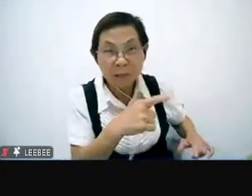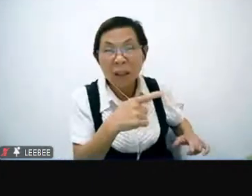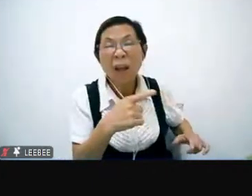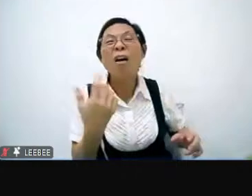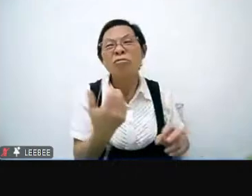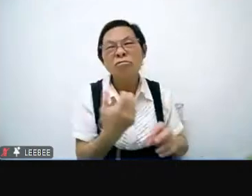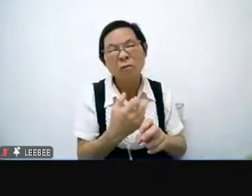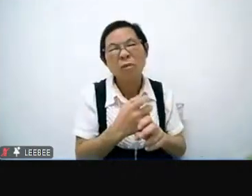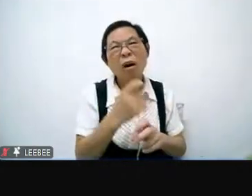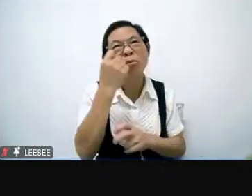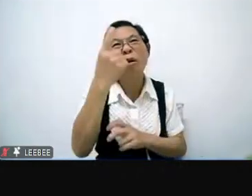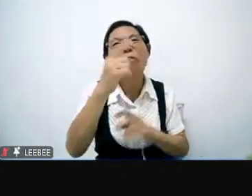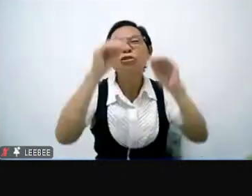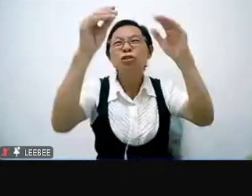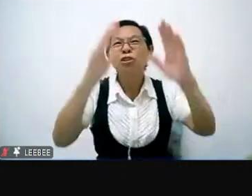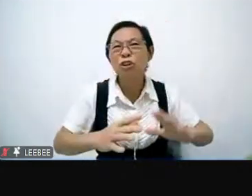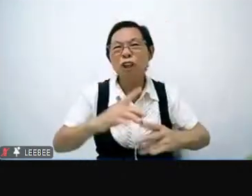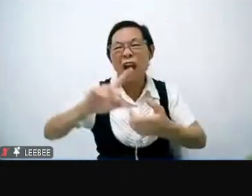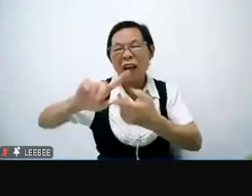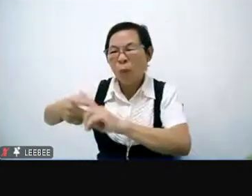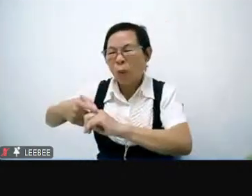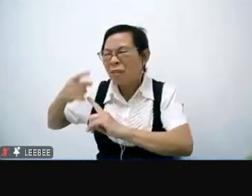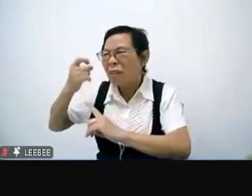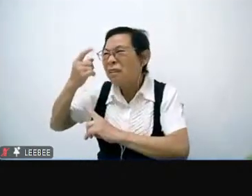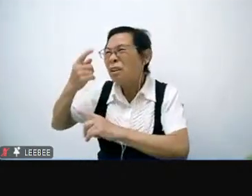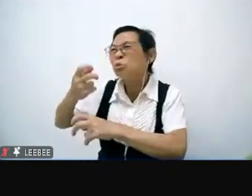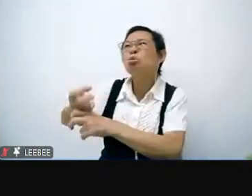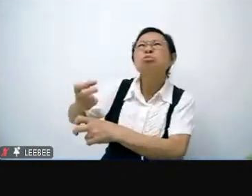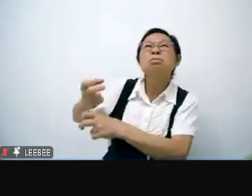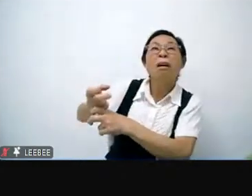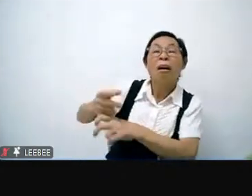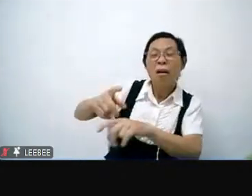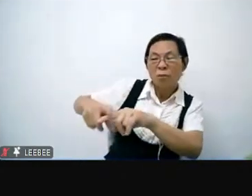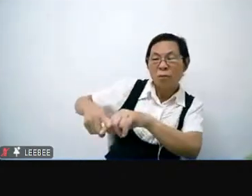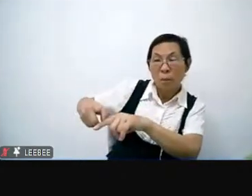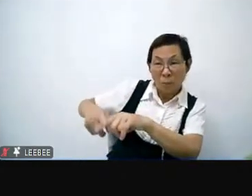difficulties understanding teachers and peers, and it's depending on the